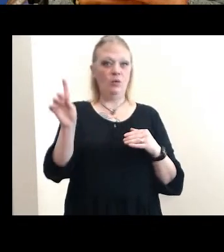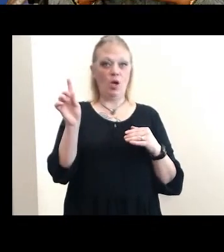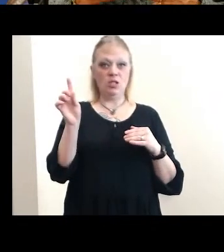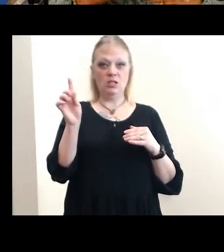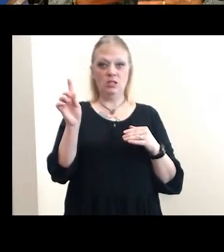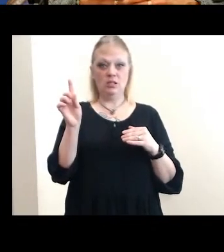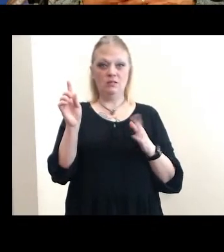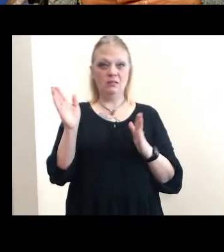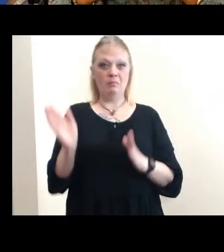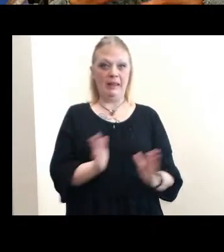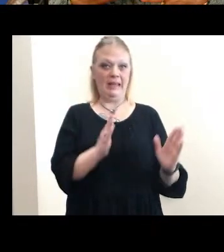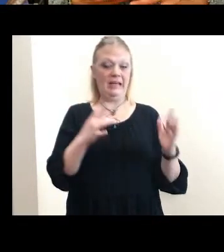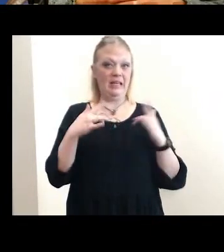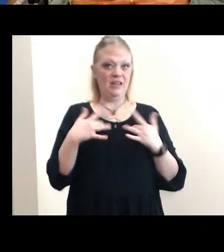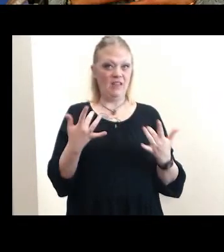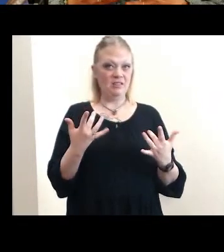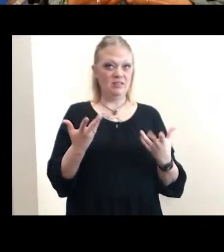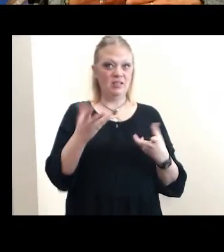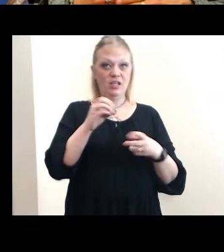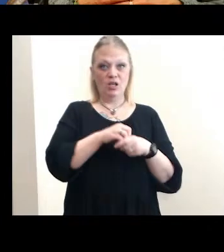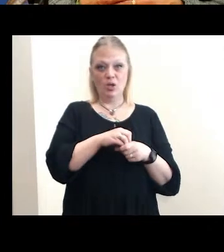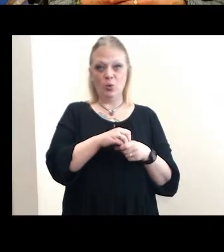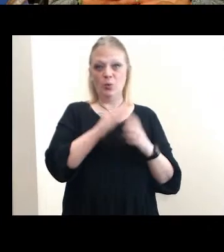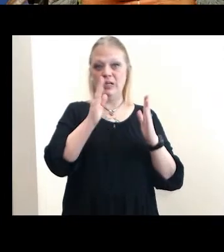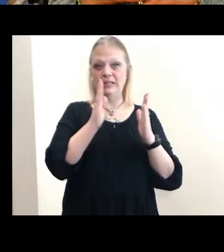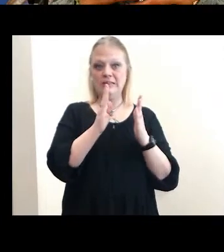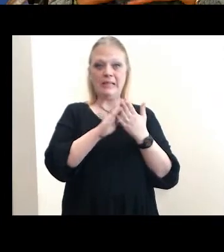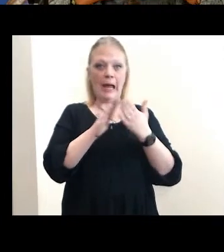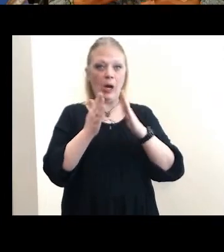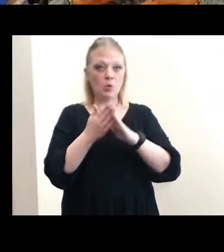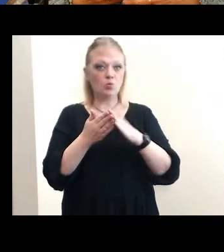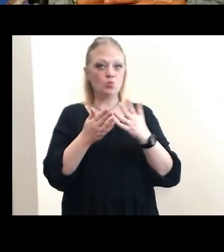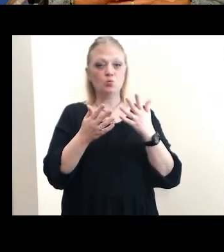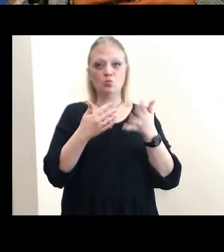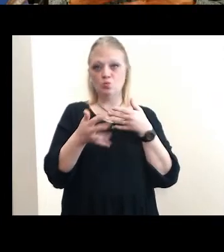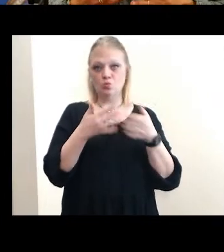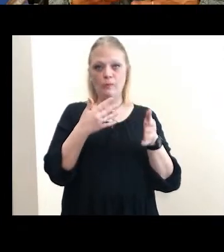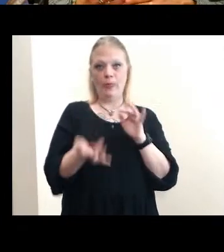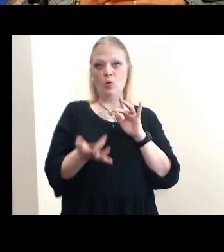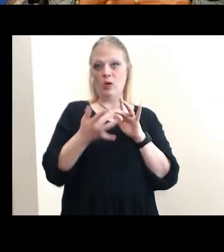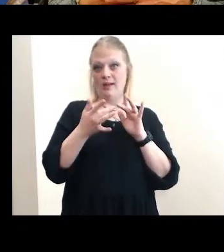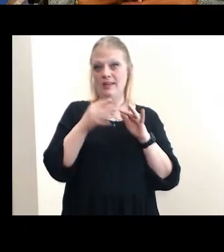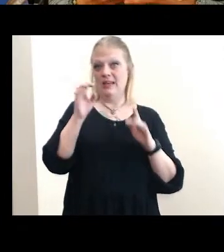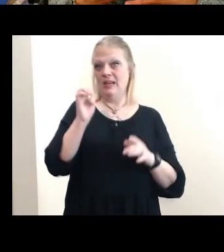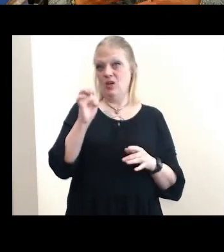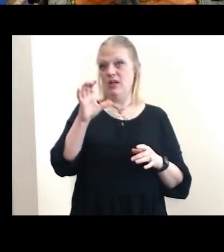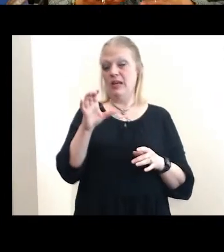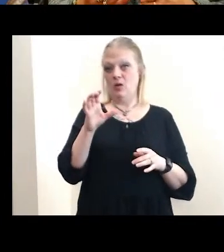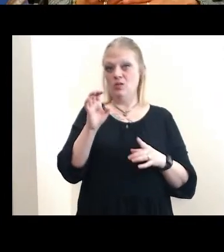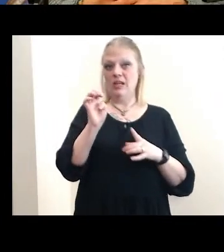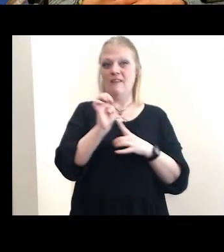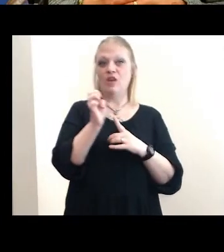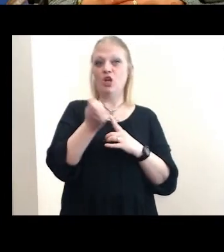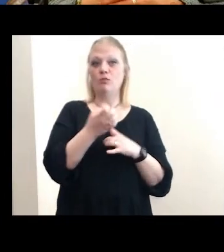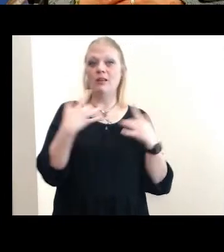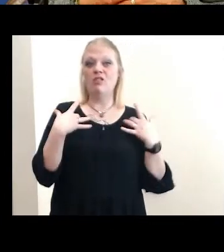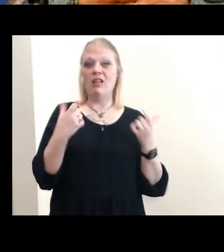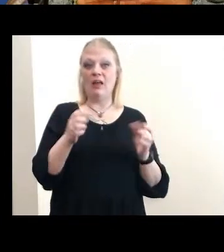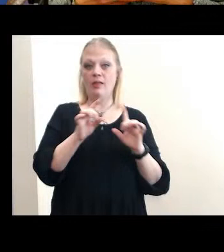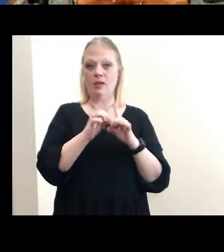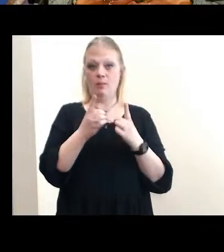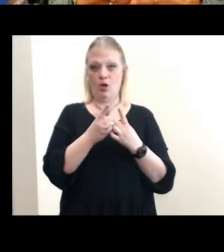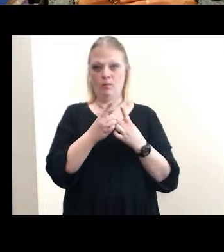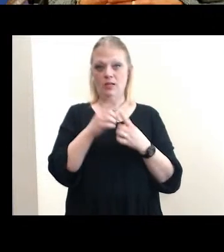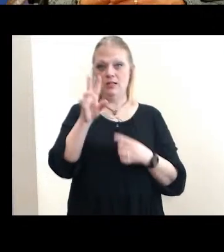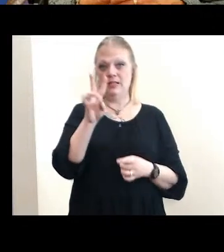is planning an event, including municipalities, to contact the Erie County Environmental Health Department